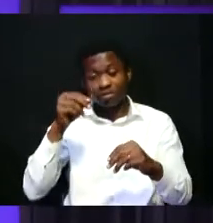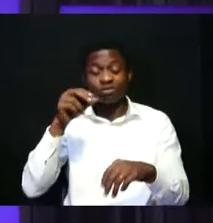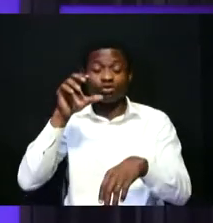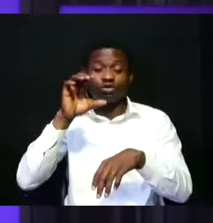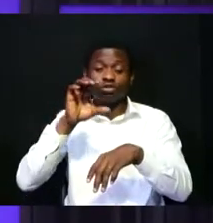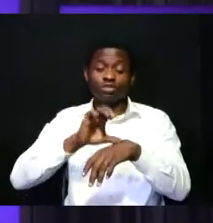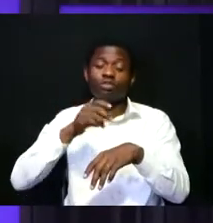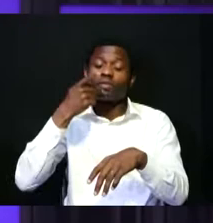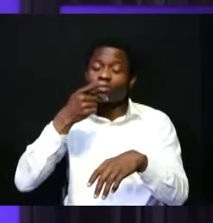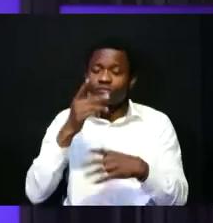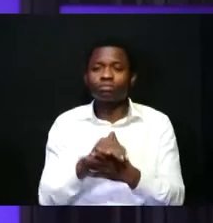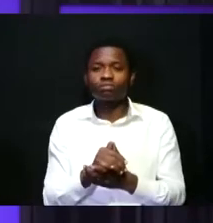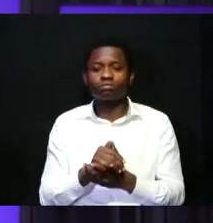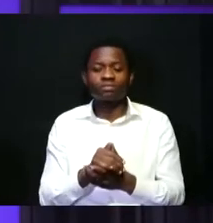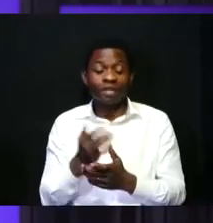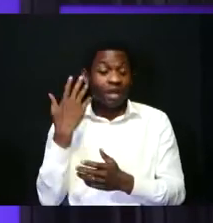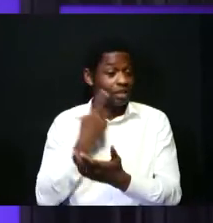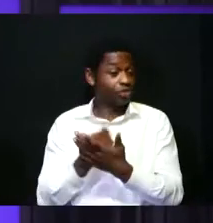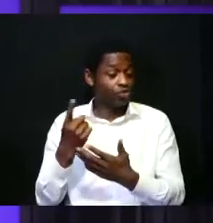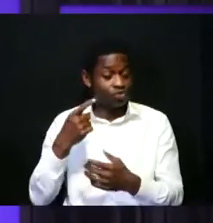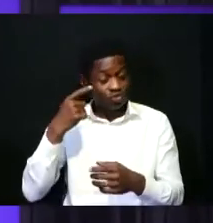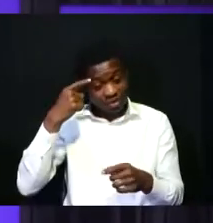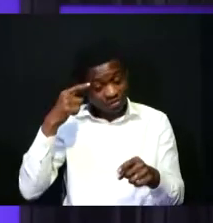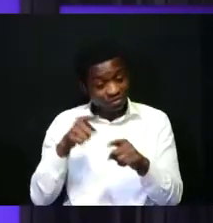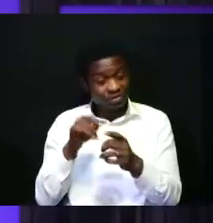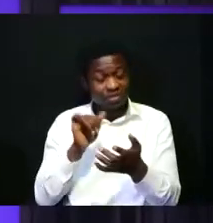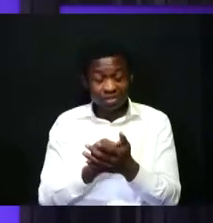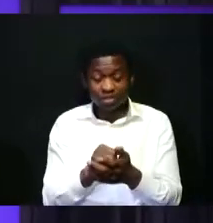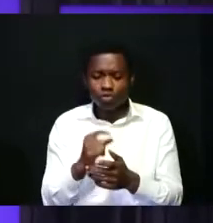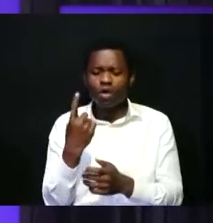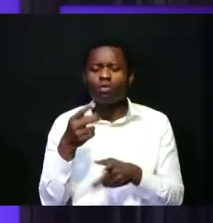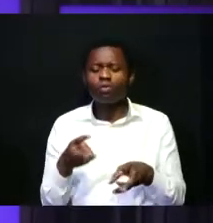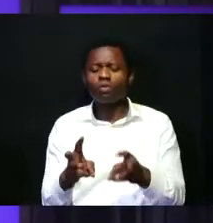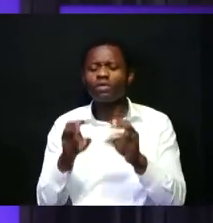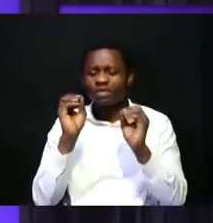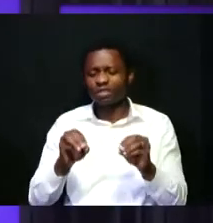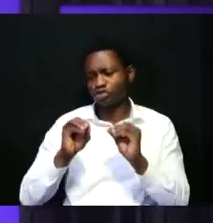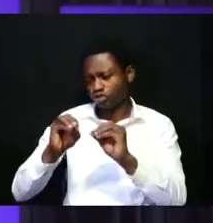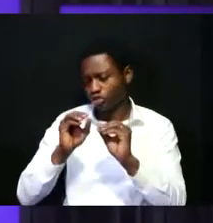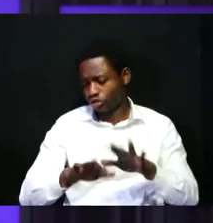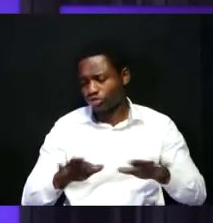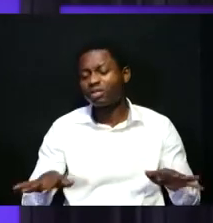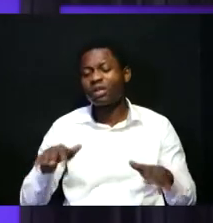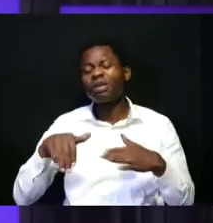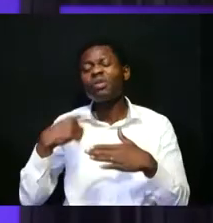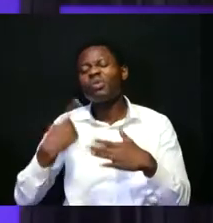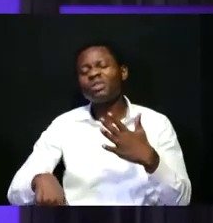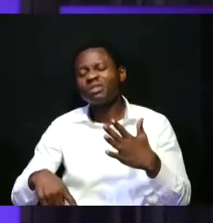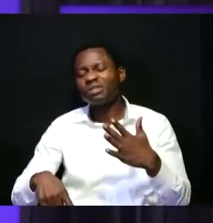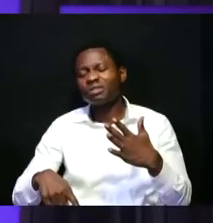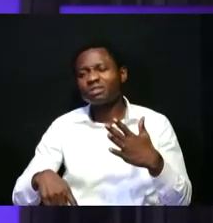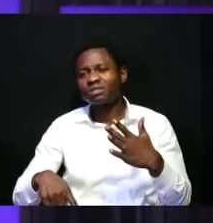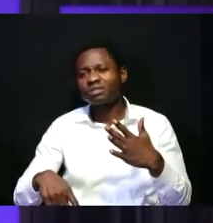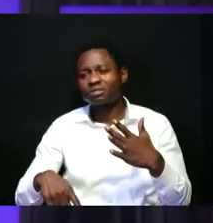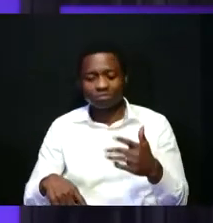agreeing with our Beth Twaza that the only way we can teach our children and the next